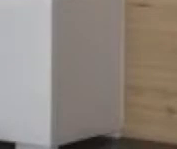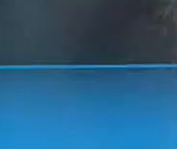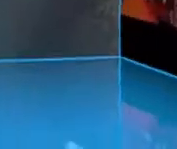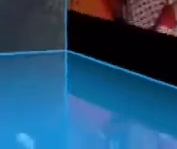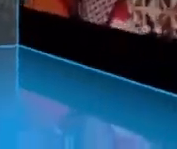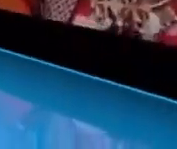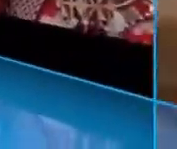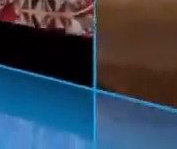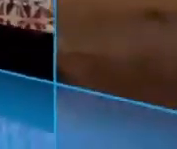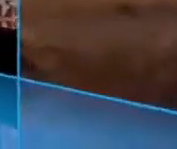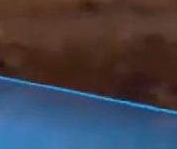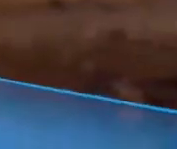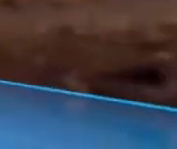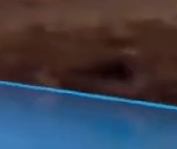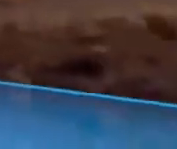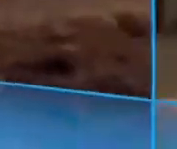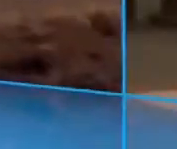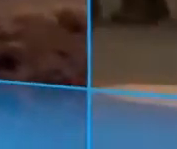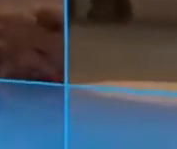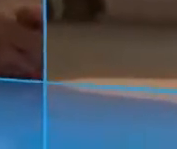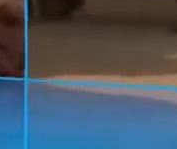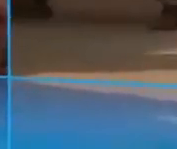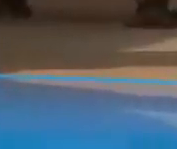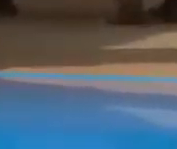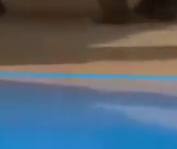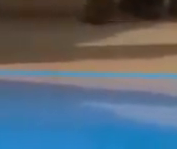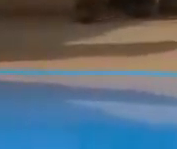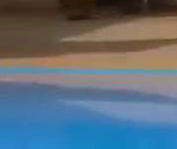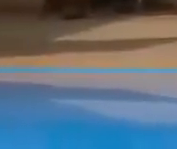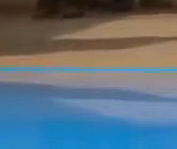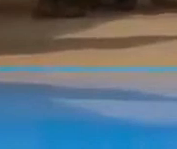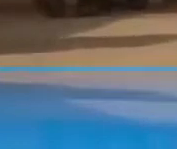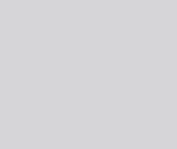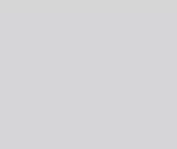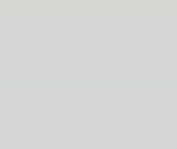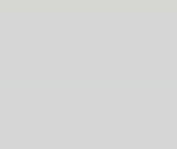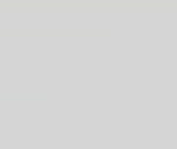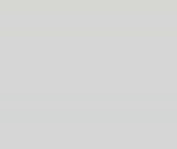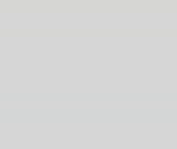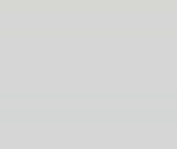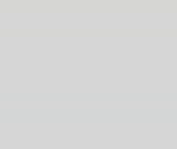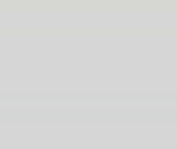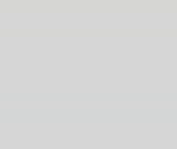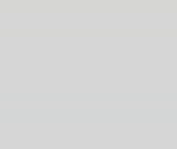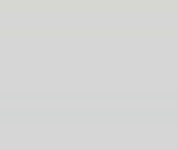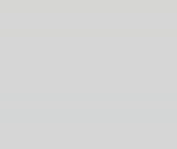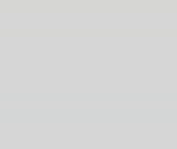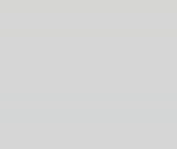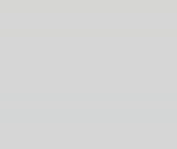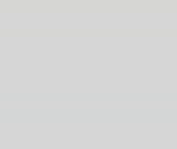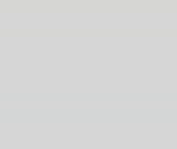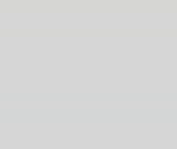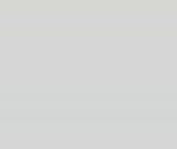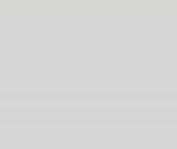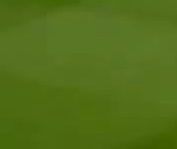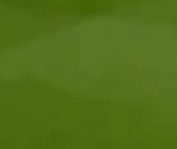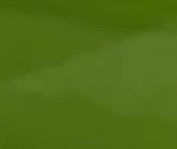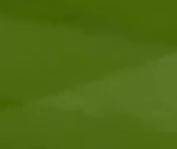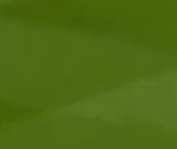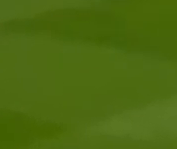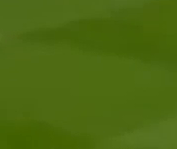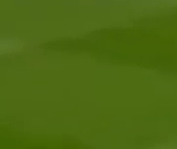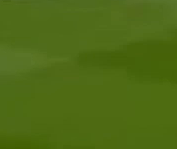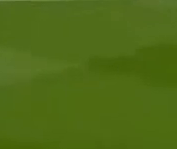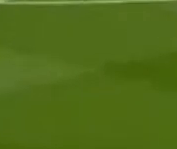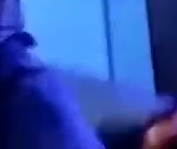lu wésu juroom ben fukki channel té nga wara subscribe manam wèr bu nekk di nga fay juroom témir ak fukki dalasi rek nga sétan